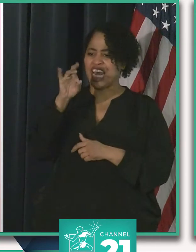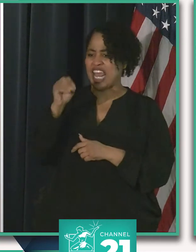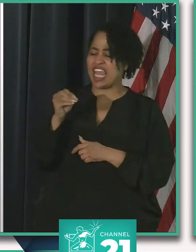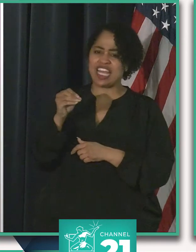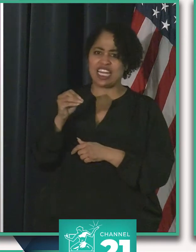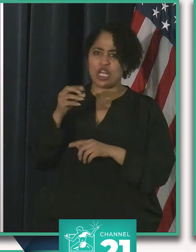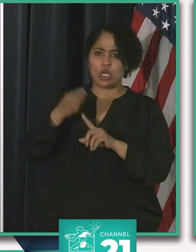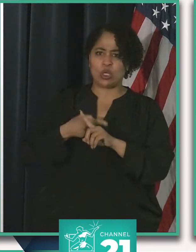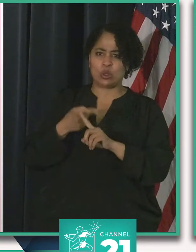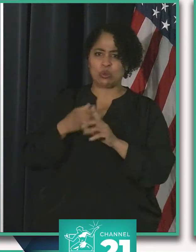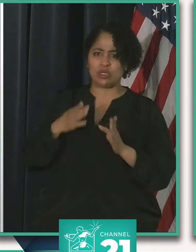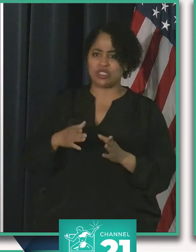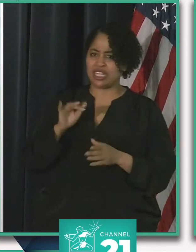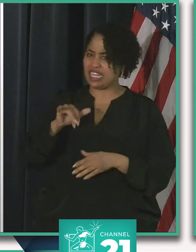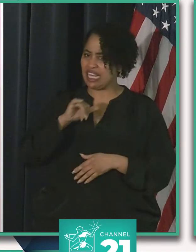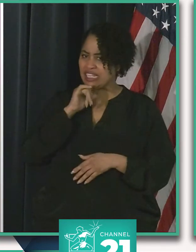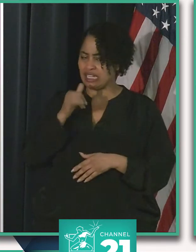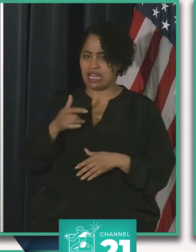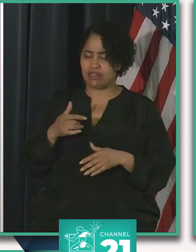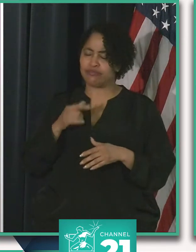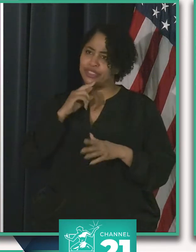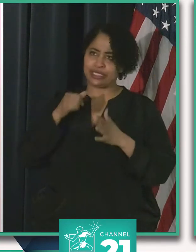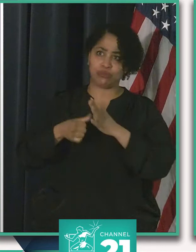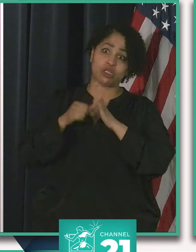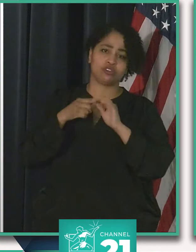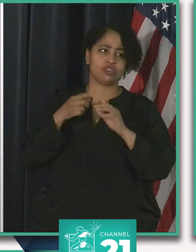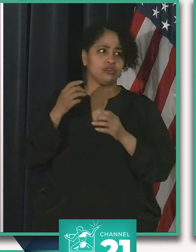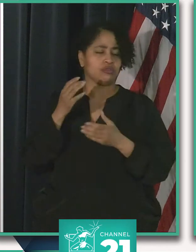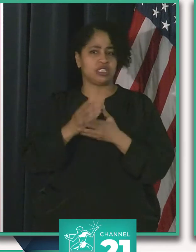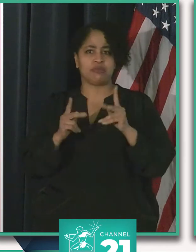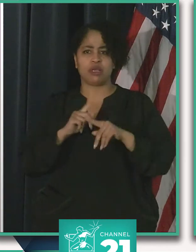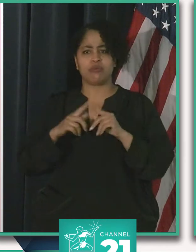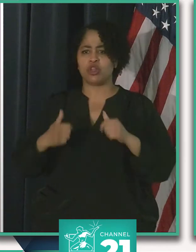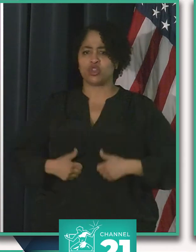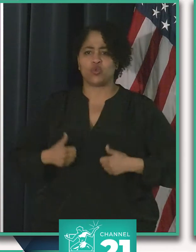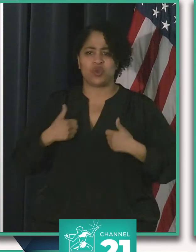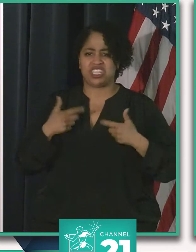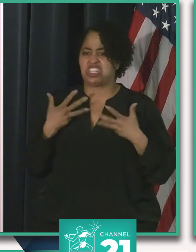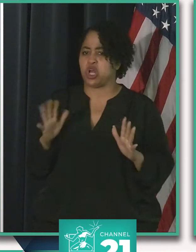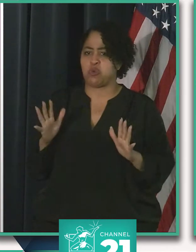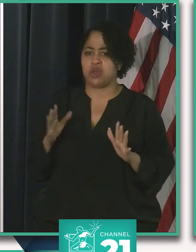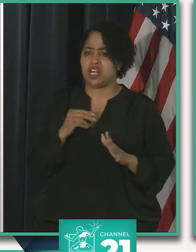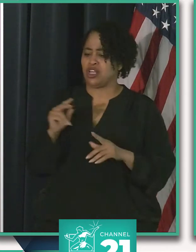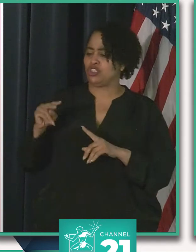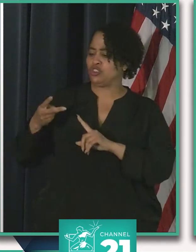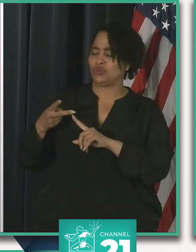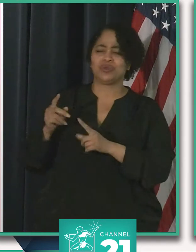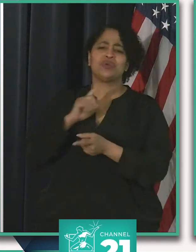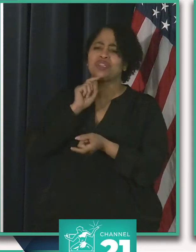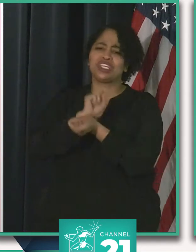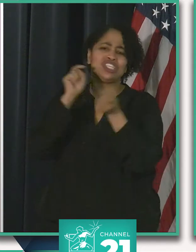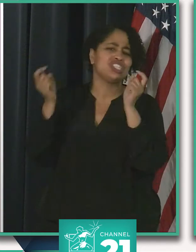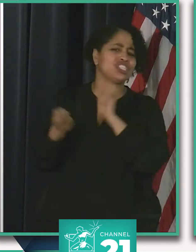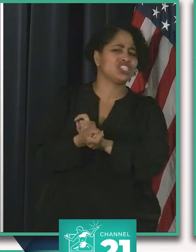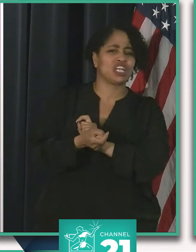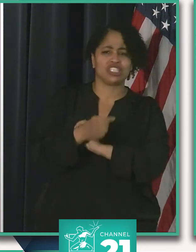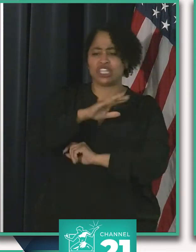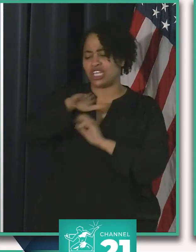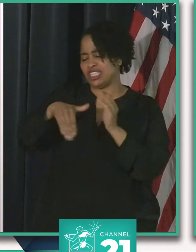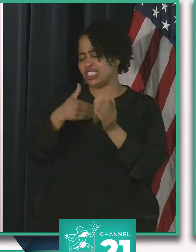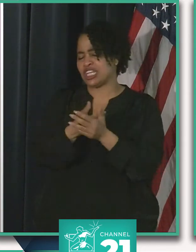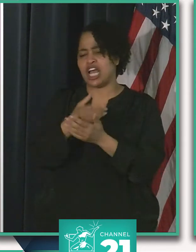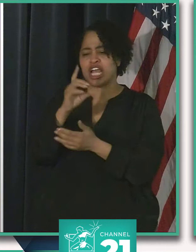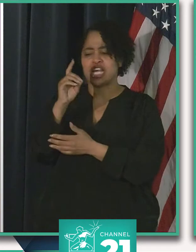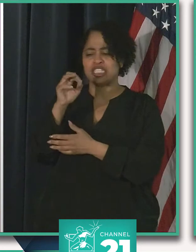not be impressive to some people, but the residents, one, don't want it, and two, it changes the entire demographic Time. Of